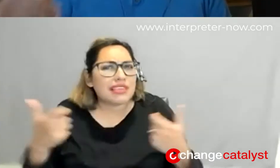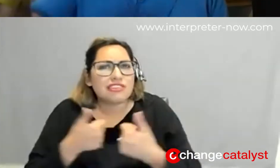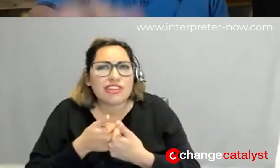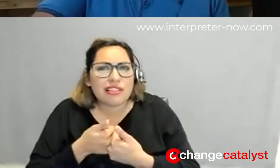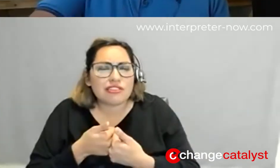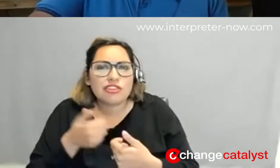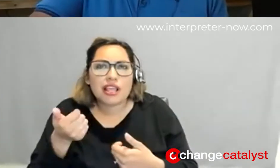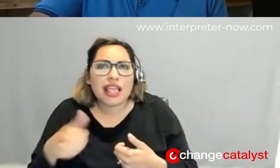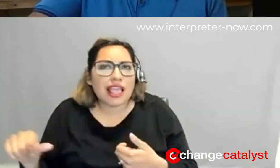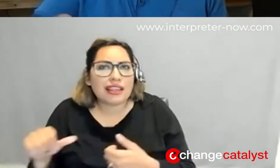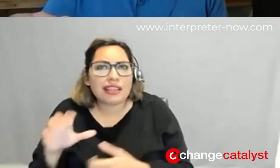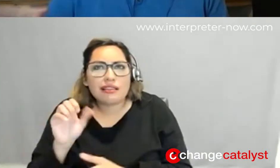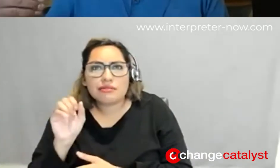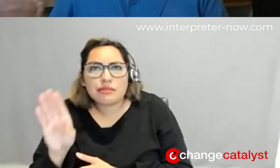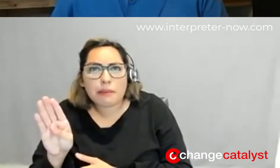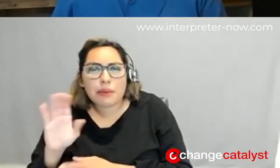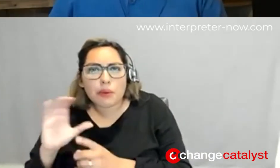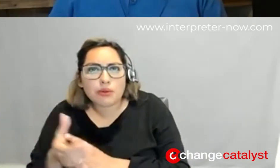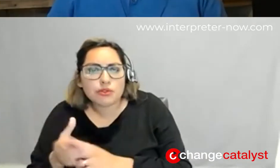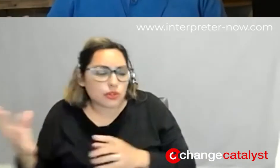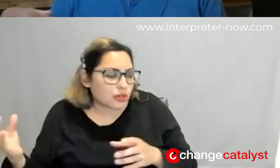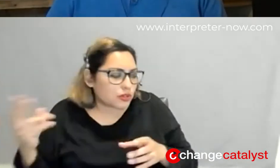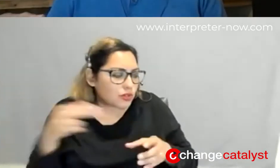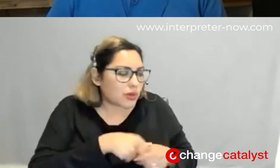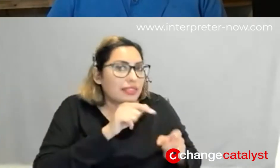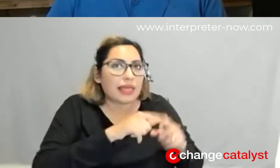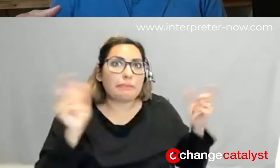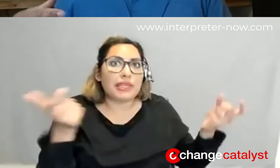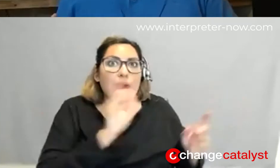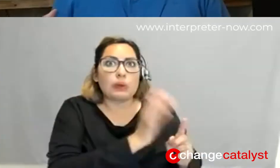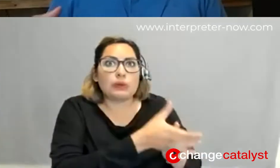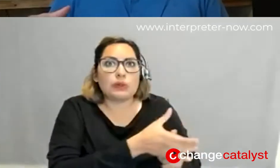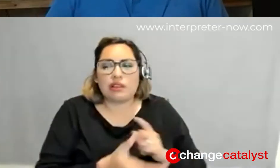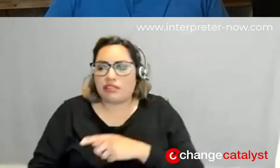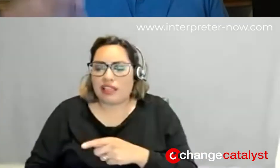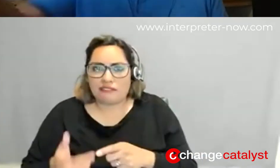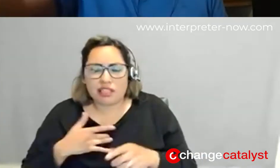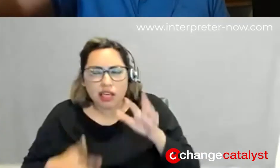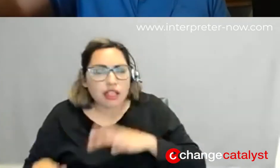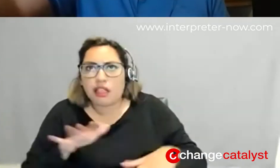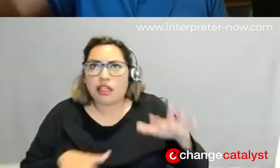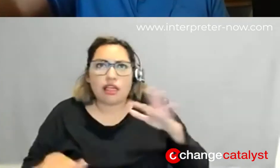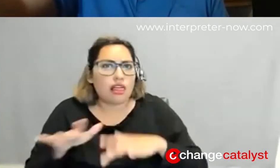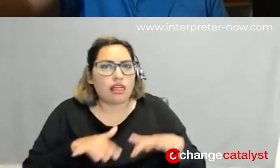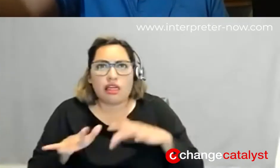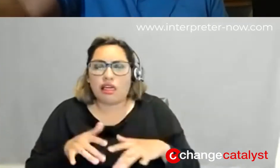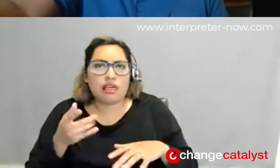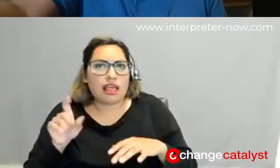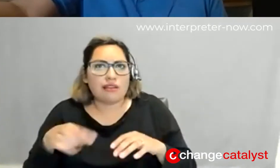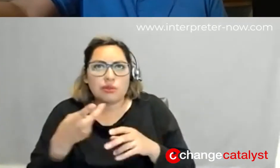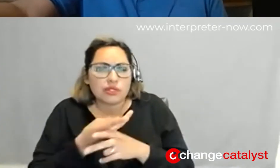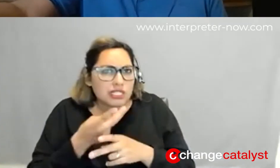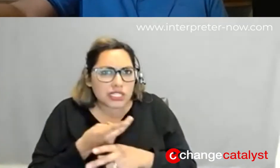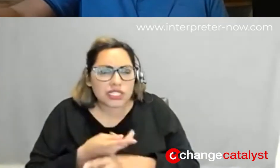subculture joining a larger culture is that the subculture gets snuffed out because they don't find their footing. So they have to adapt and be